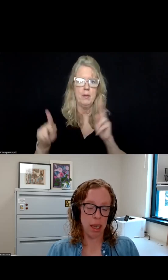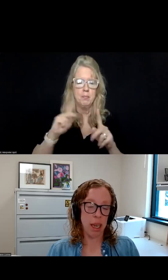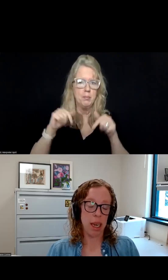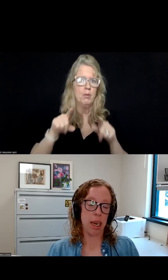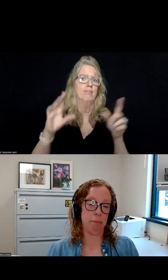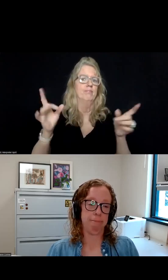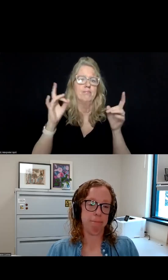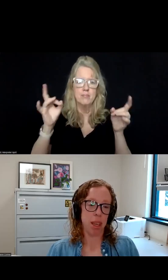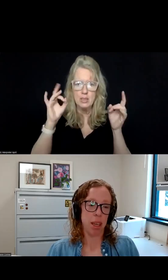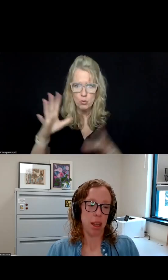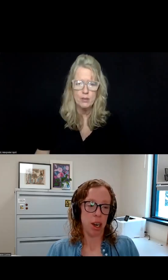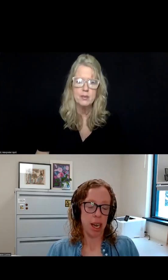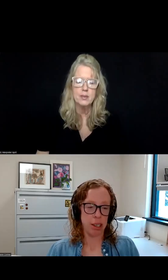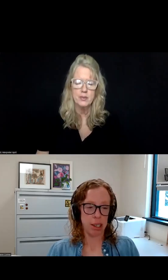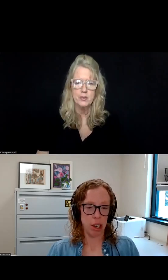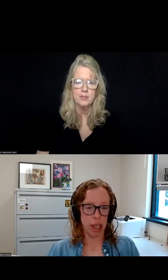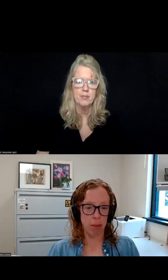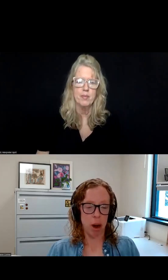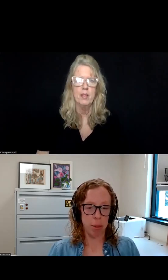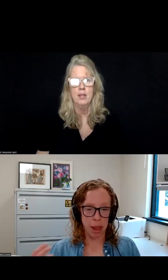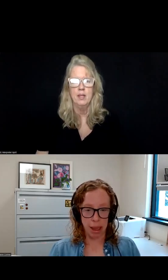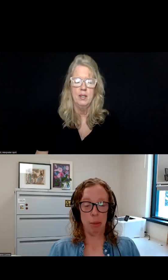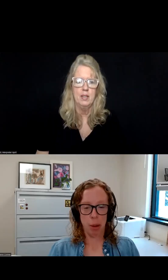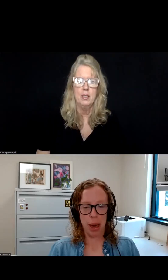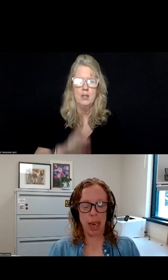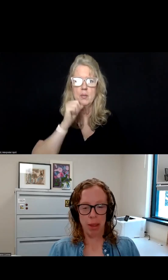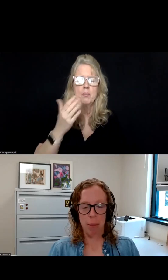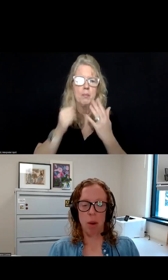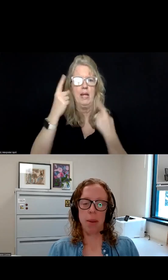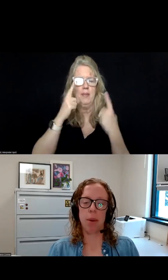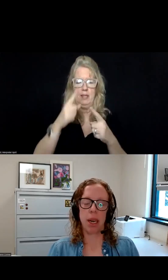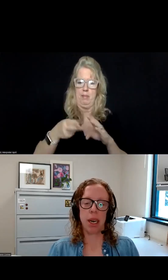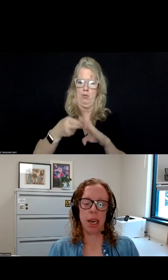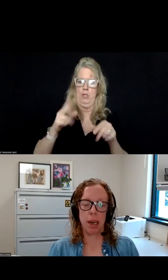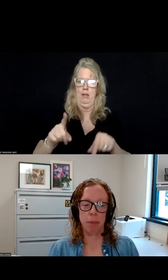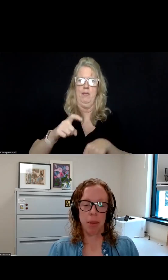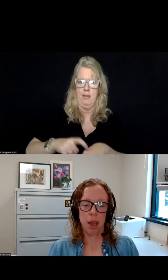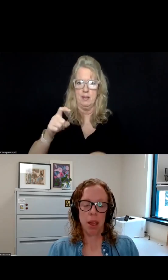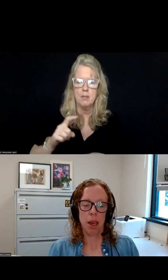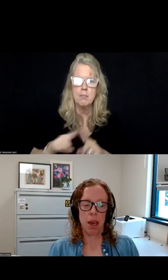crisis, they're not necessarily probably thinking about quitting at that point, but